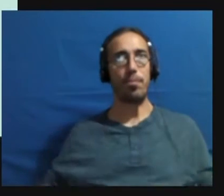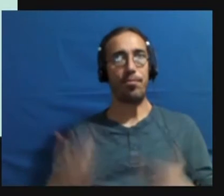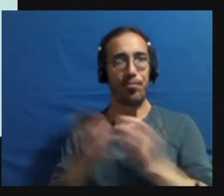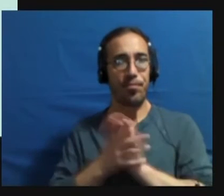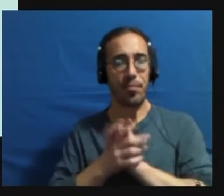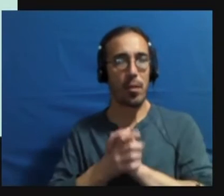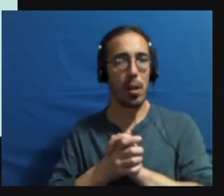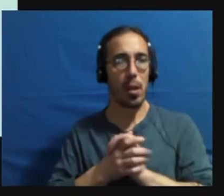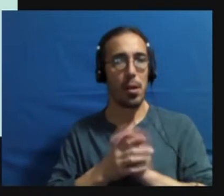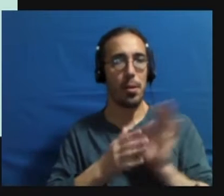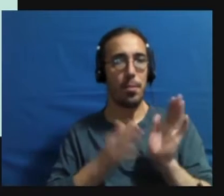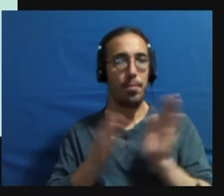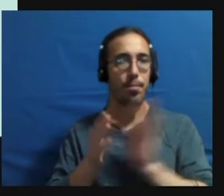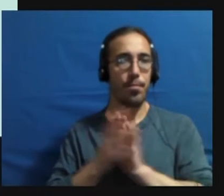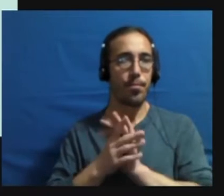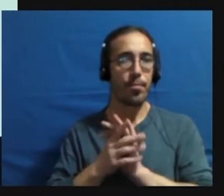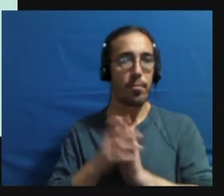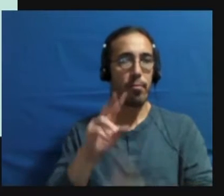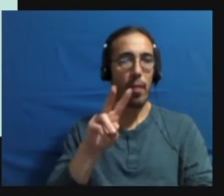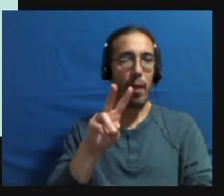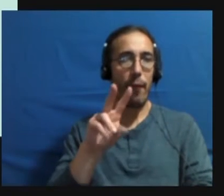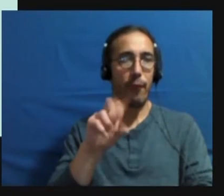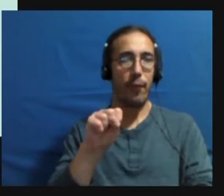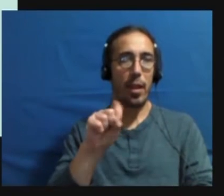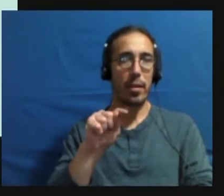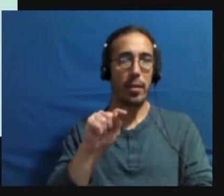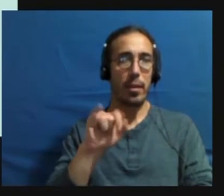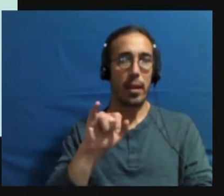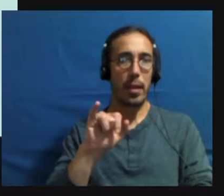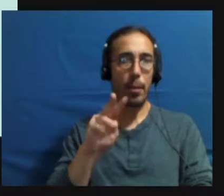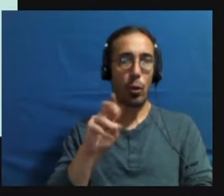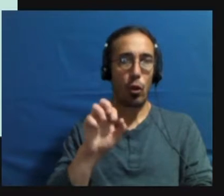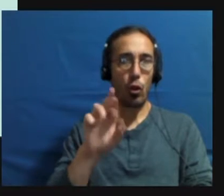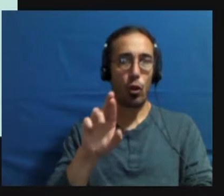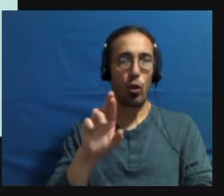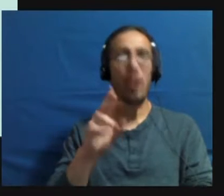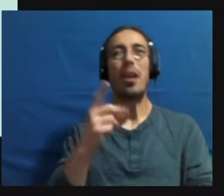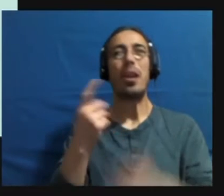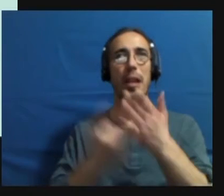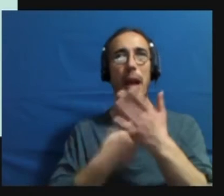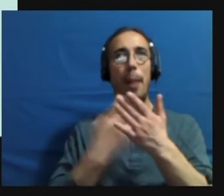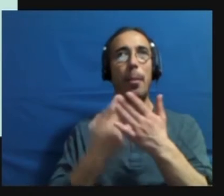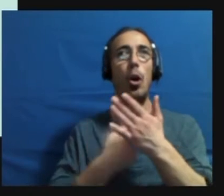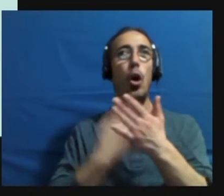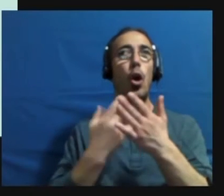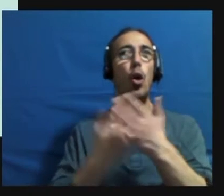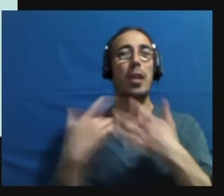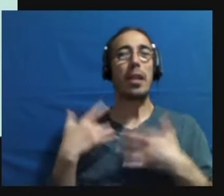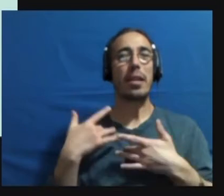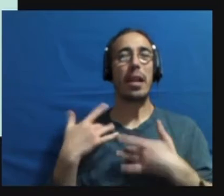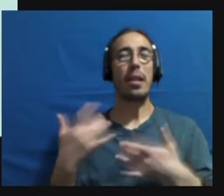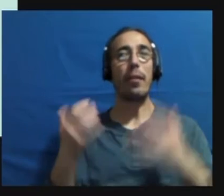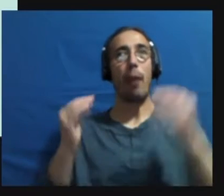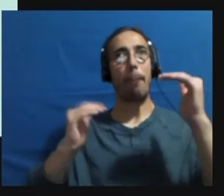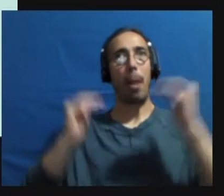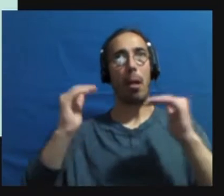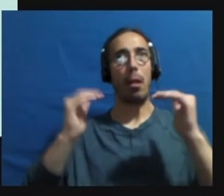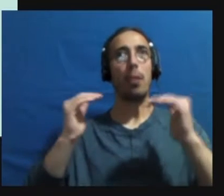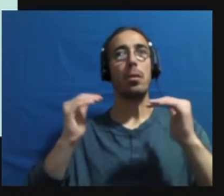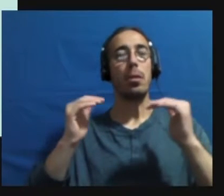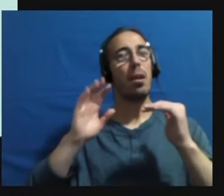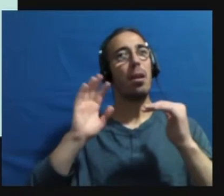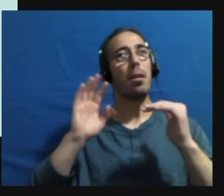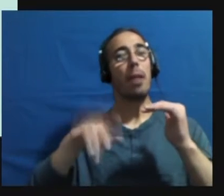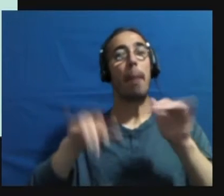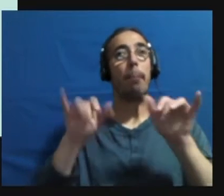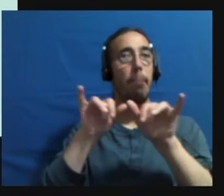We also have the vestibular sense, which is sometimes called the sense of balance. This measures